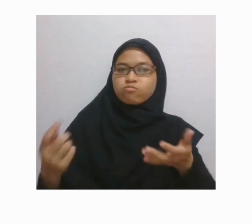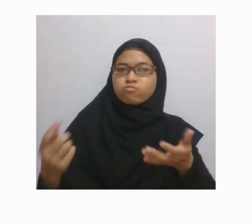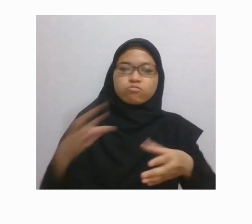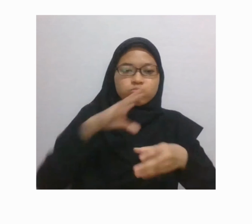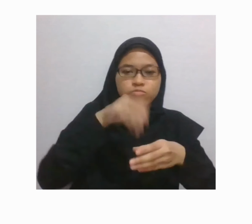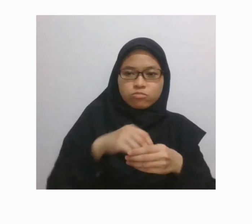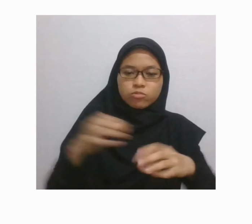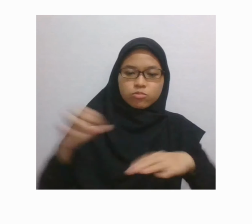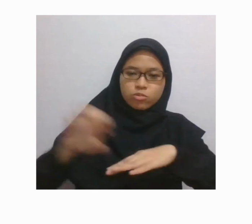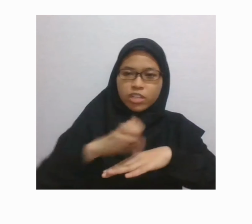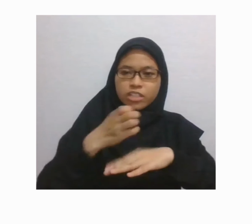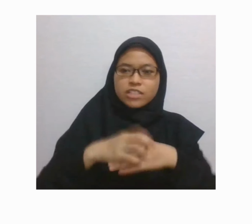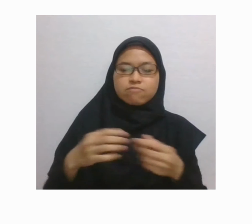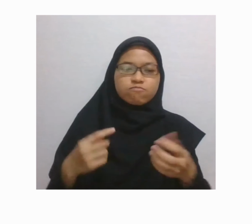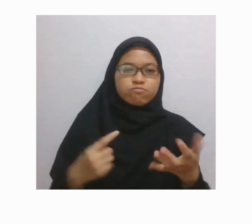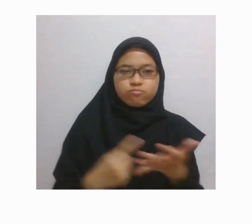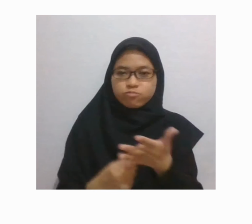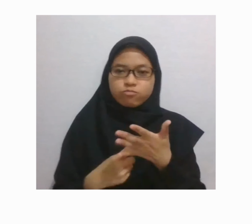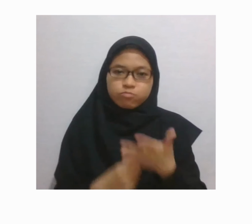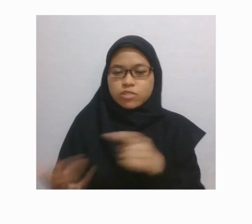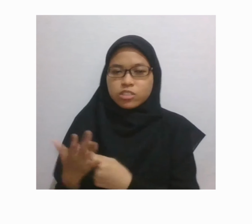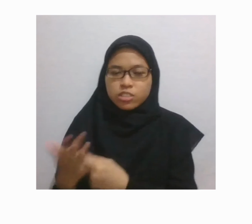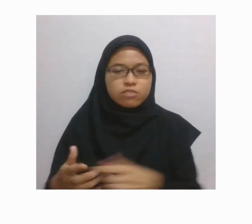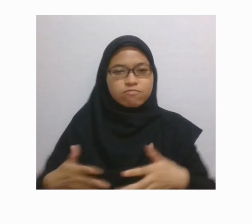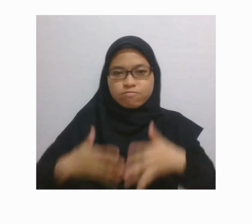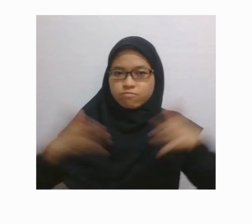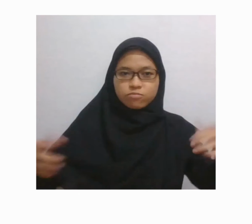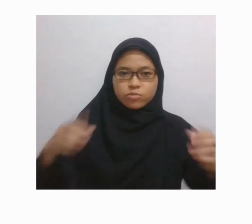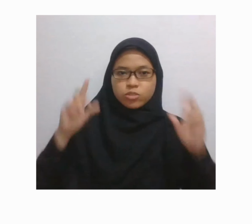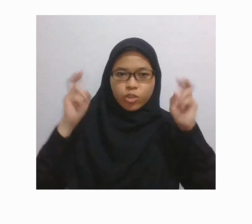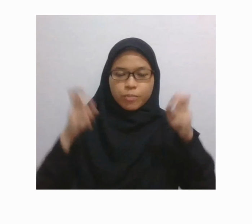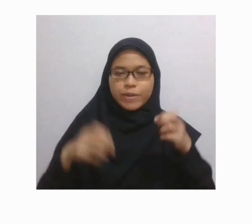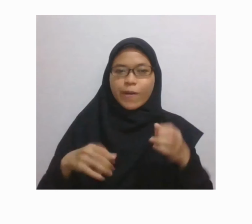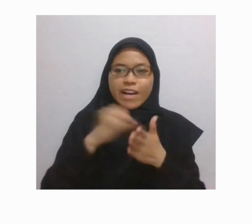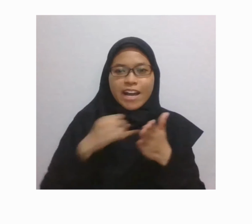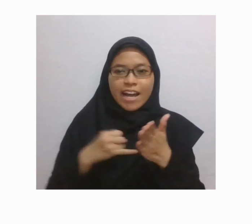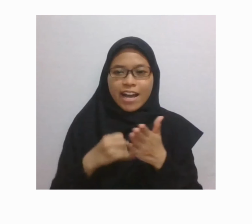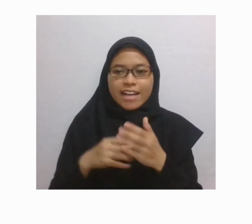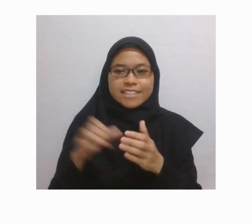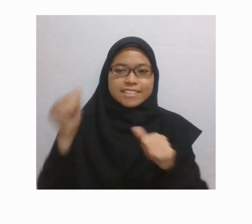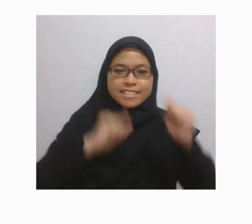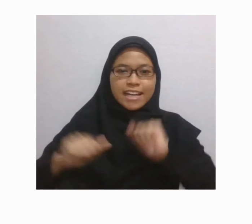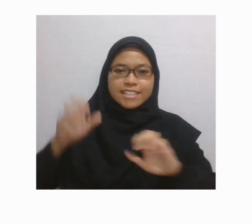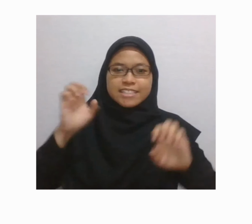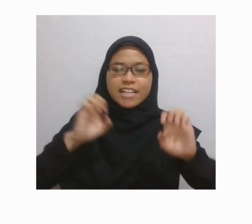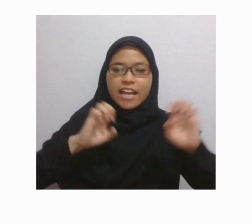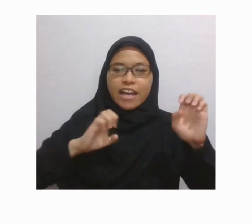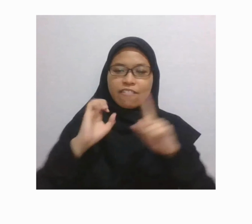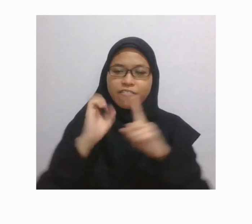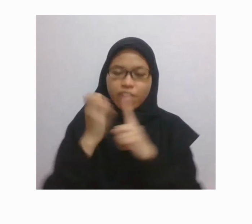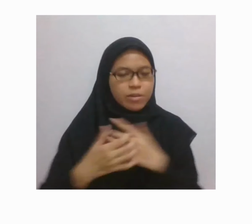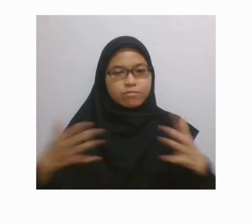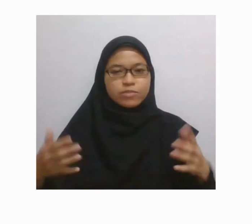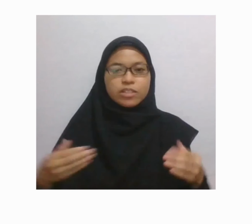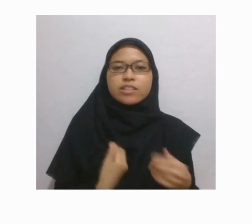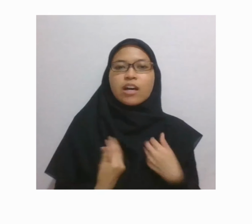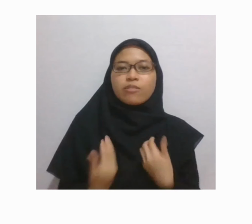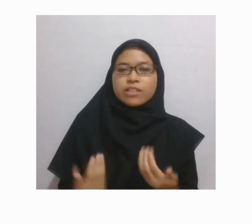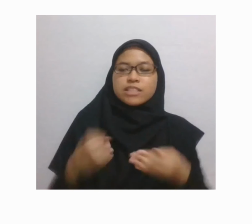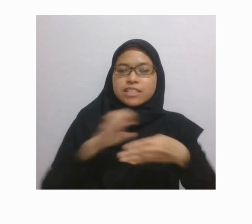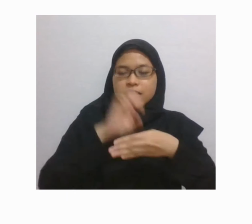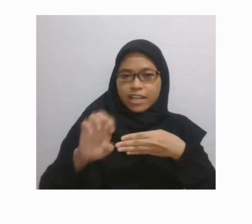a wide range of topics in arts, science, the environment, and more. And we're just getting to the end of a series of three, which